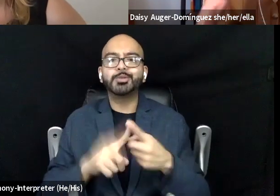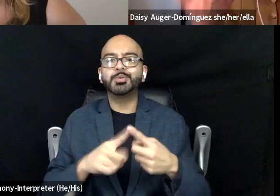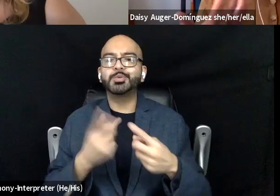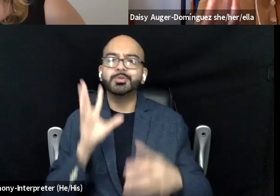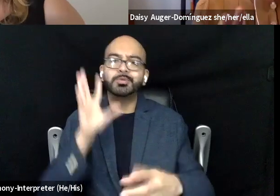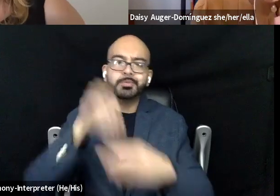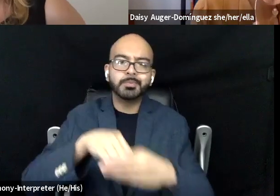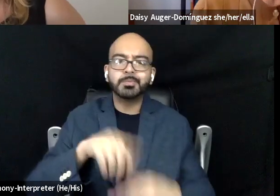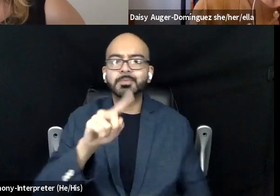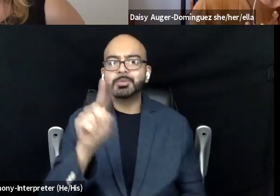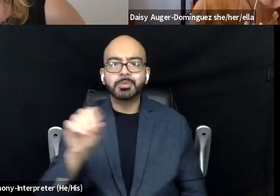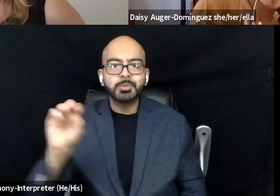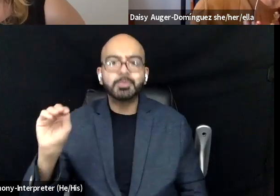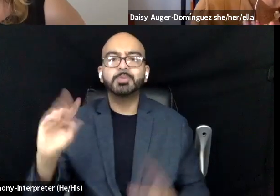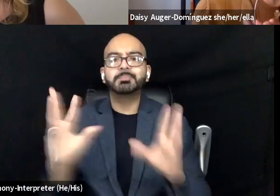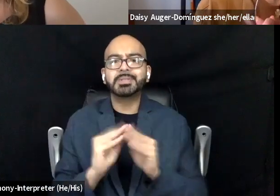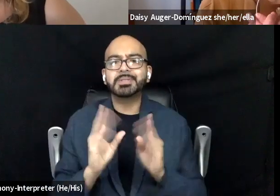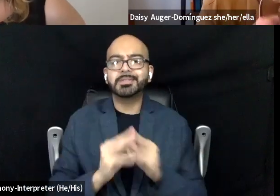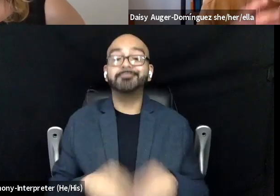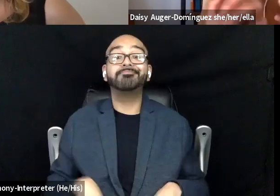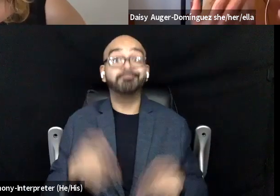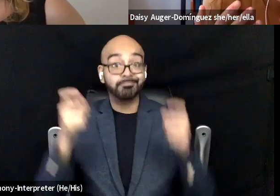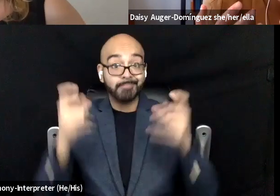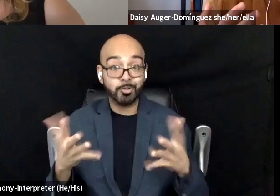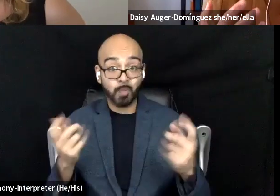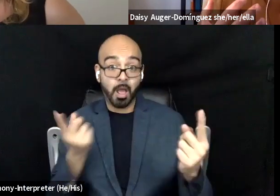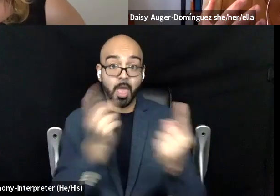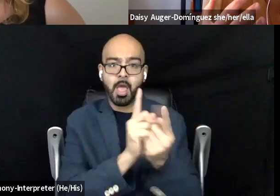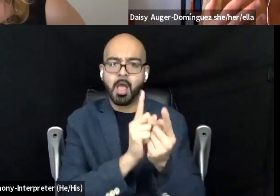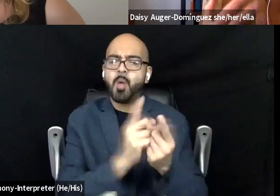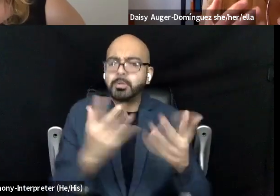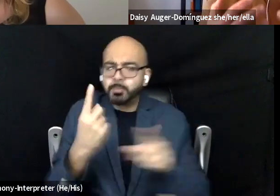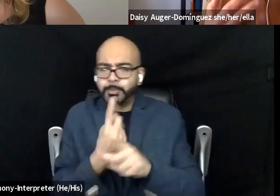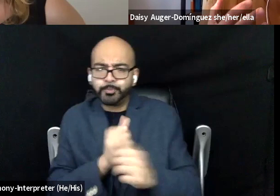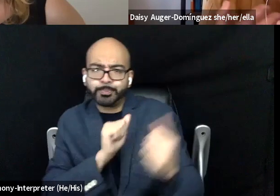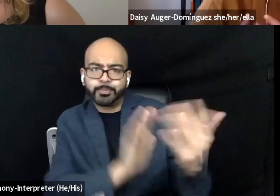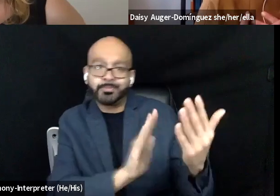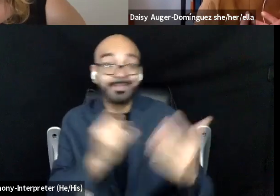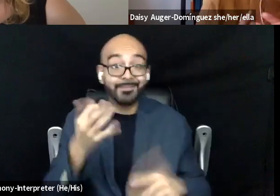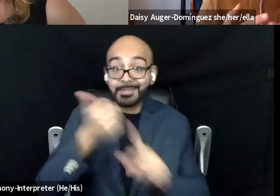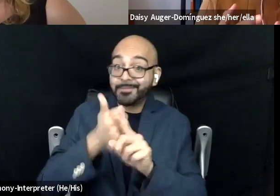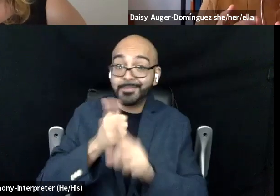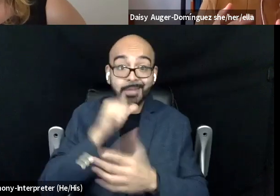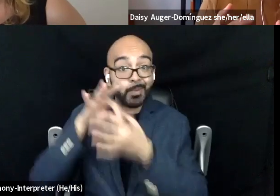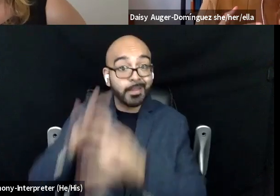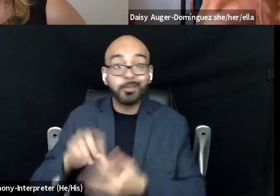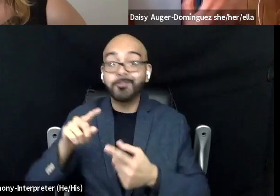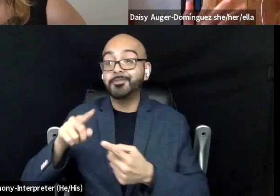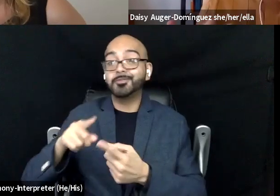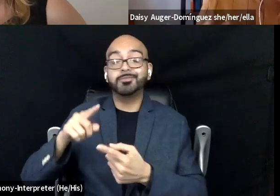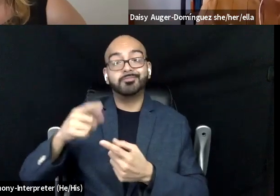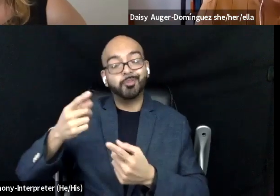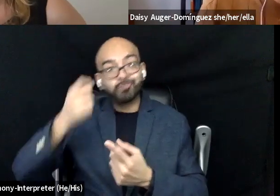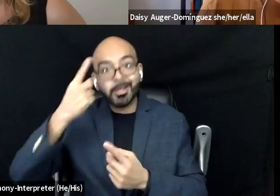is the right way to approach your manager for a conversation? If you don't come from a culture and a community like I did, that where you know